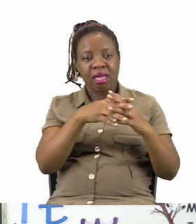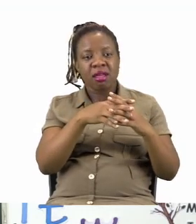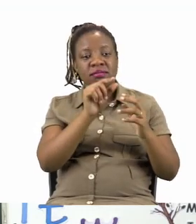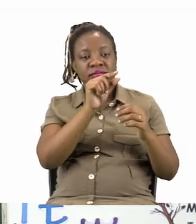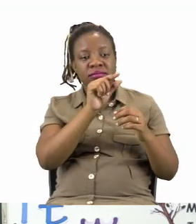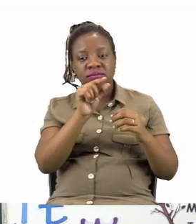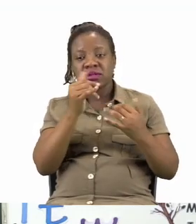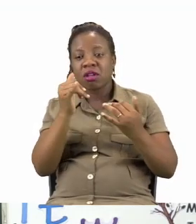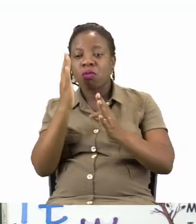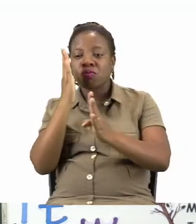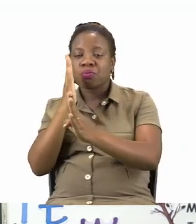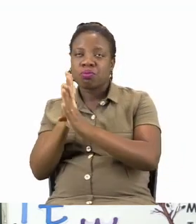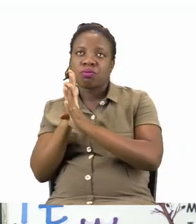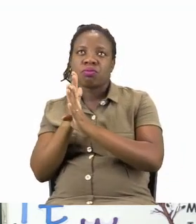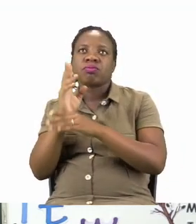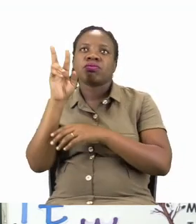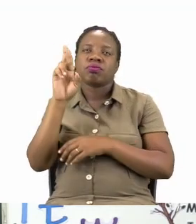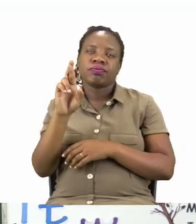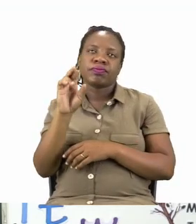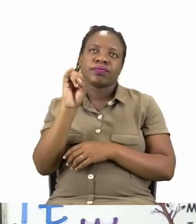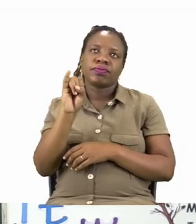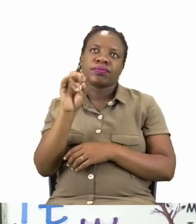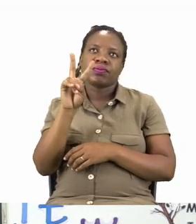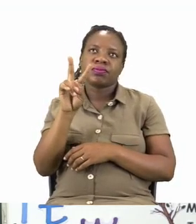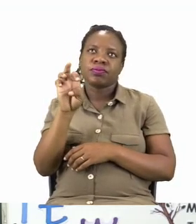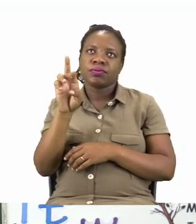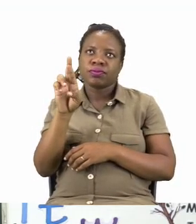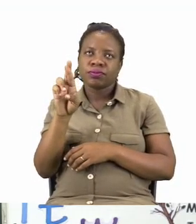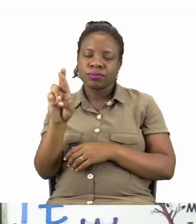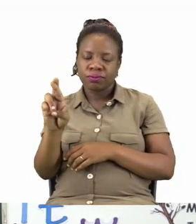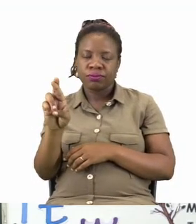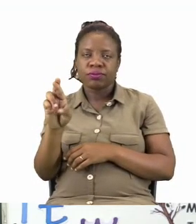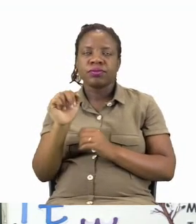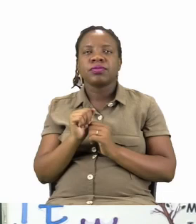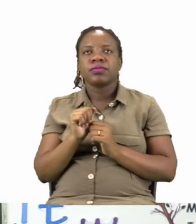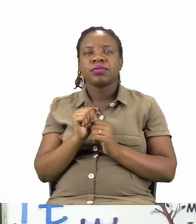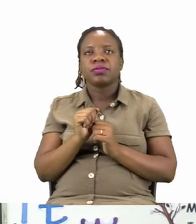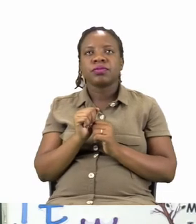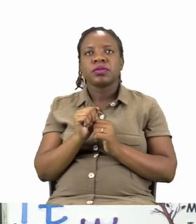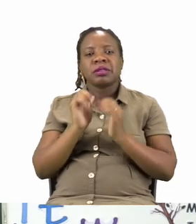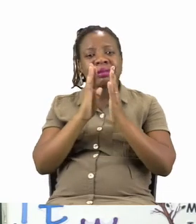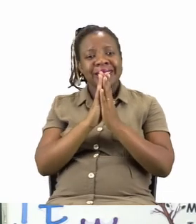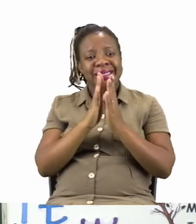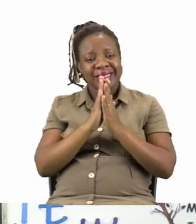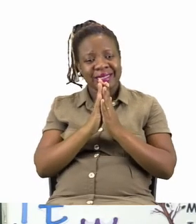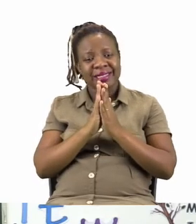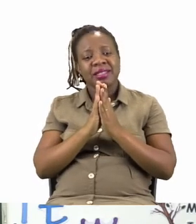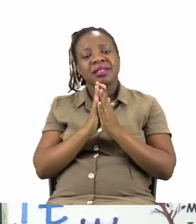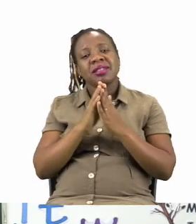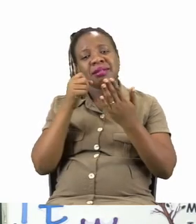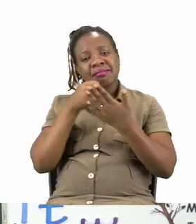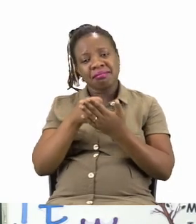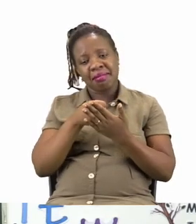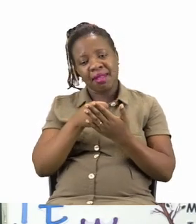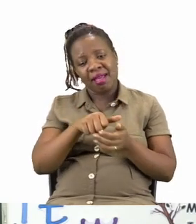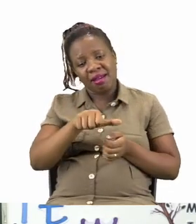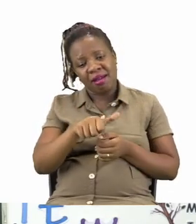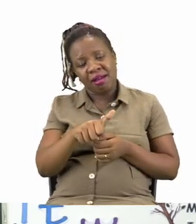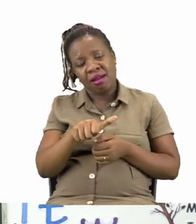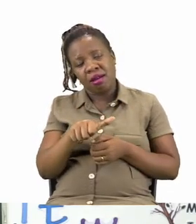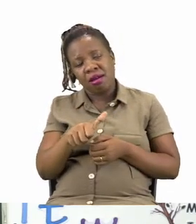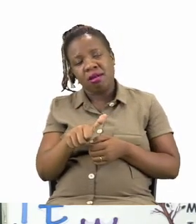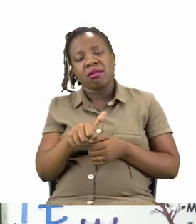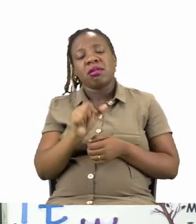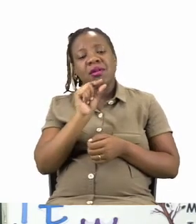you need to go ahead and look at all the scrambled letters and you need to try and figure out what